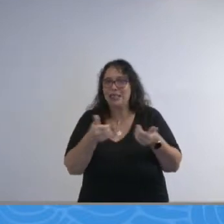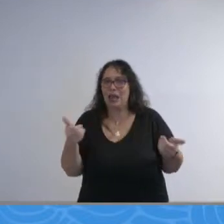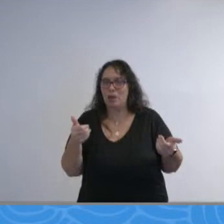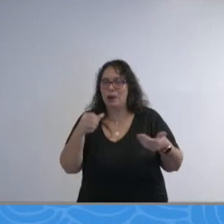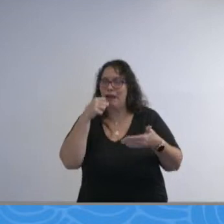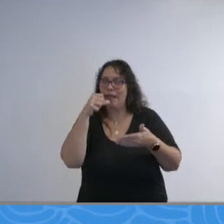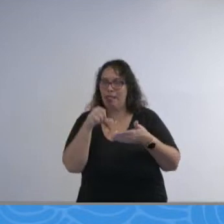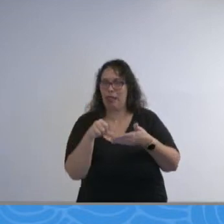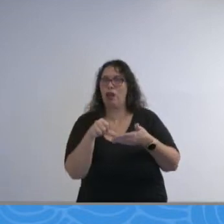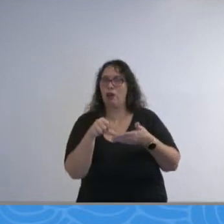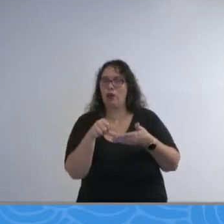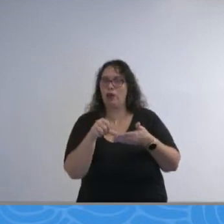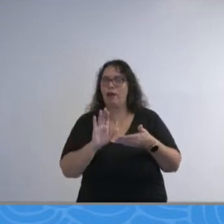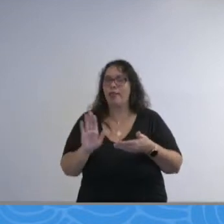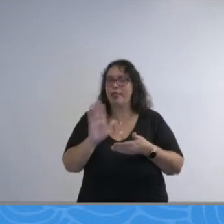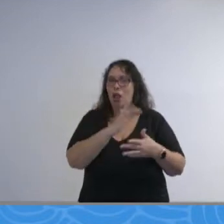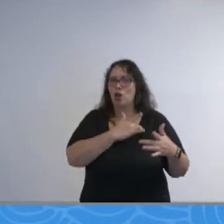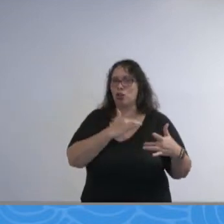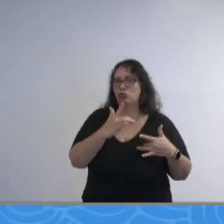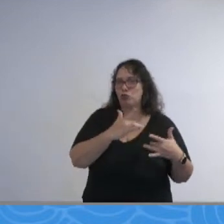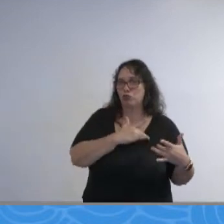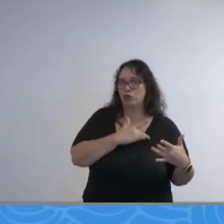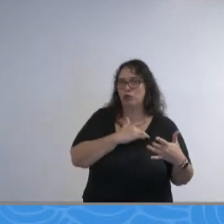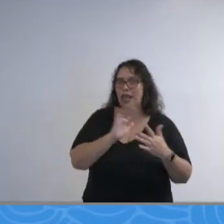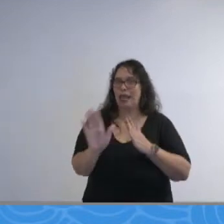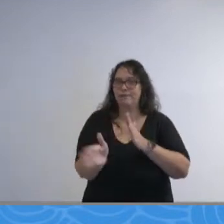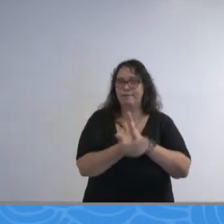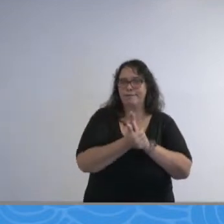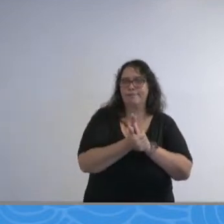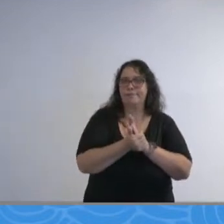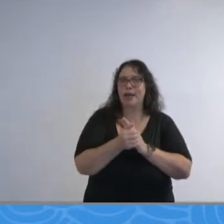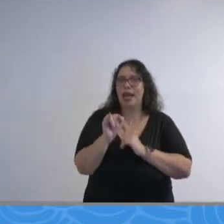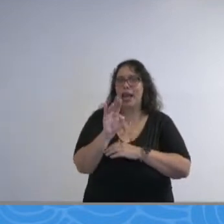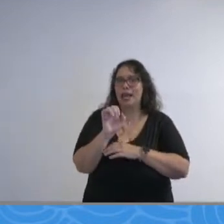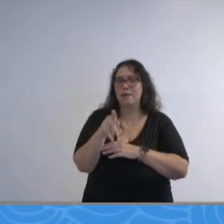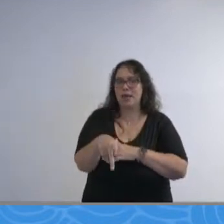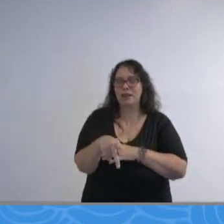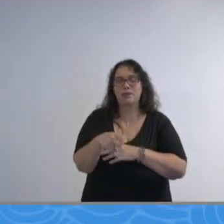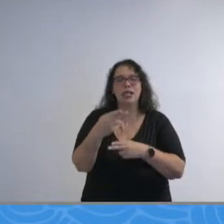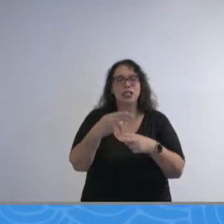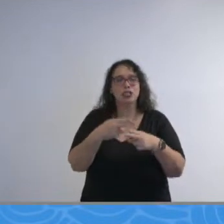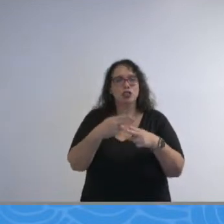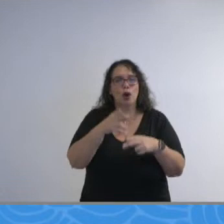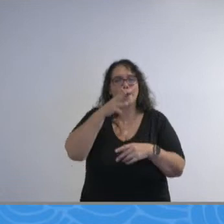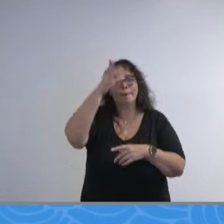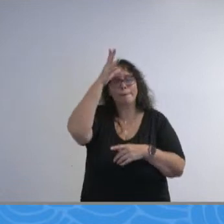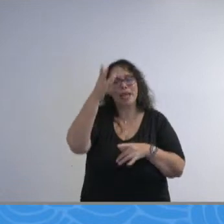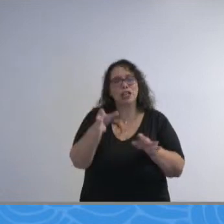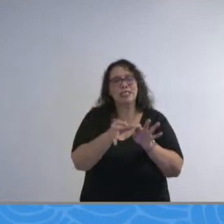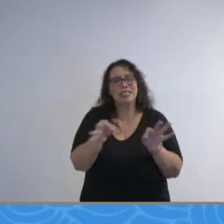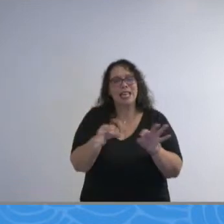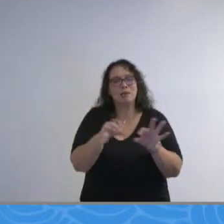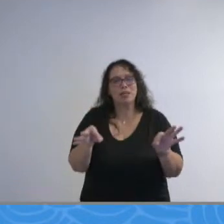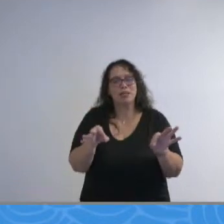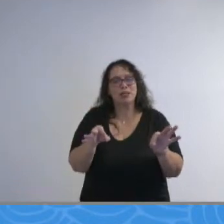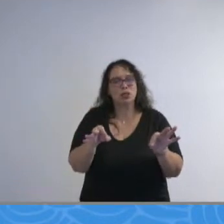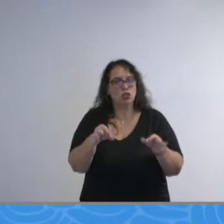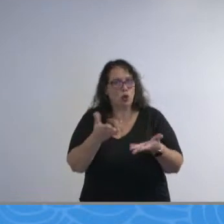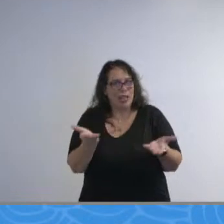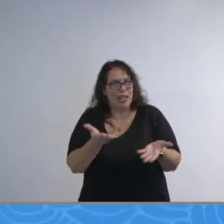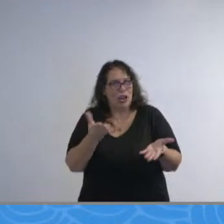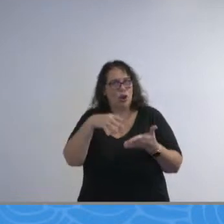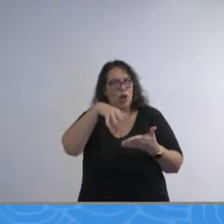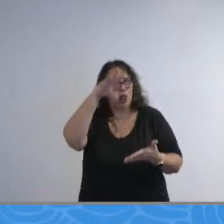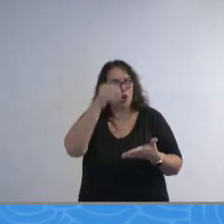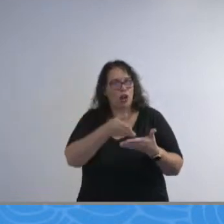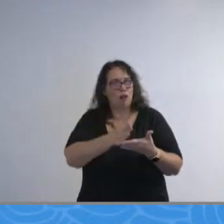letter what their concerns are, and attach that to the IEP. It's what we call a parent statement. At Learning Rights, we can help you